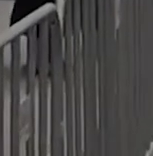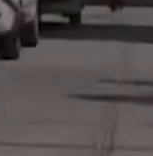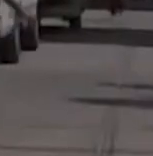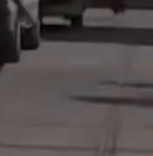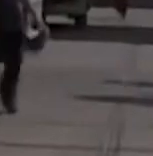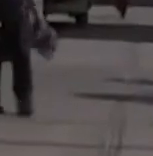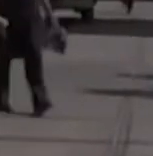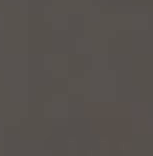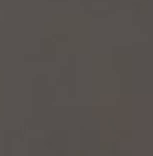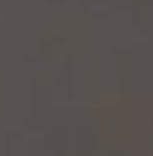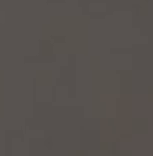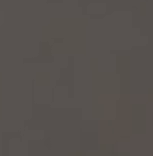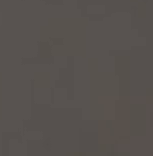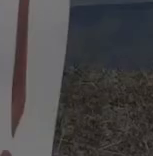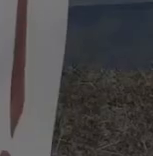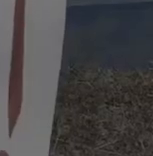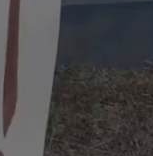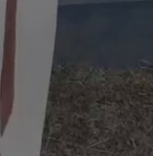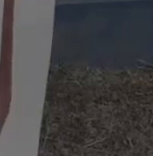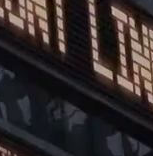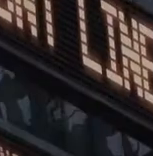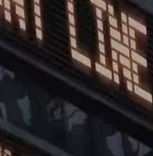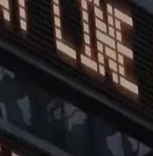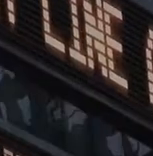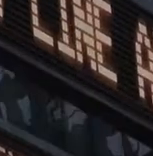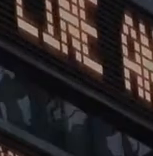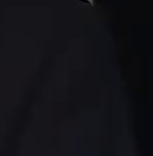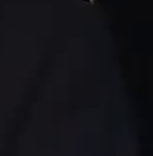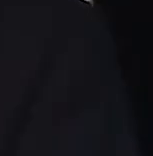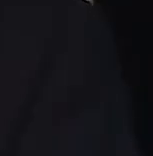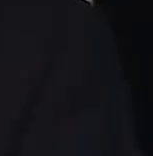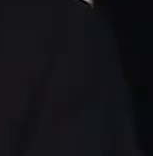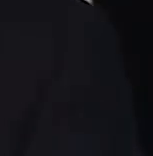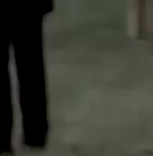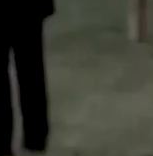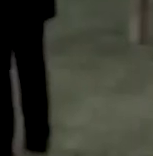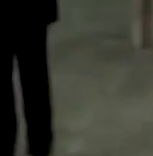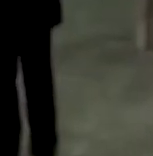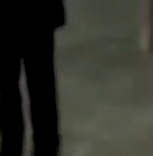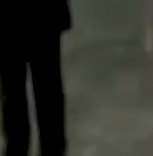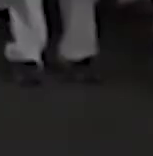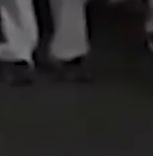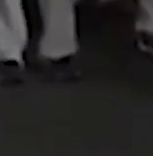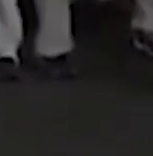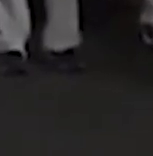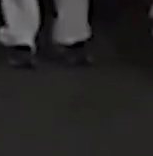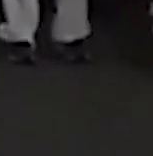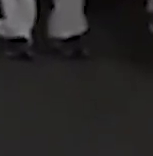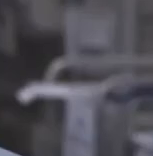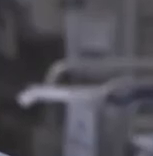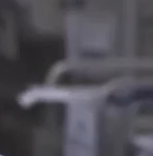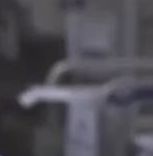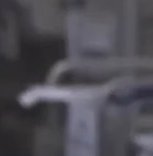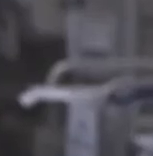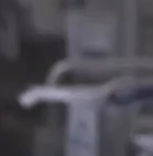We've seen the worst of nature and the best of the Australian spirit.